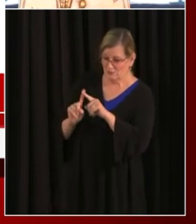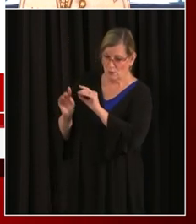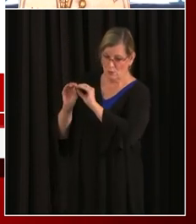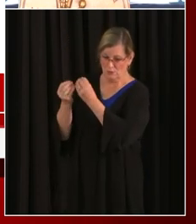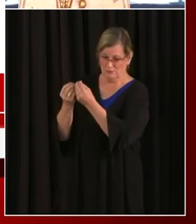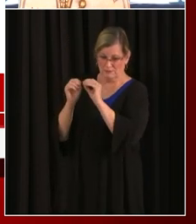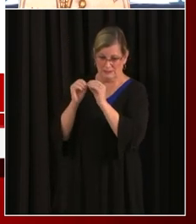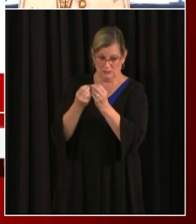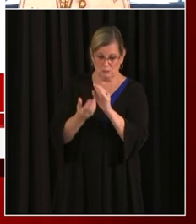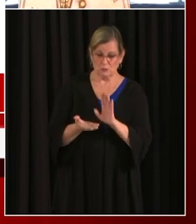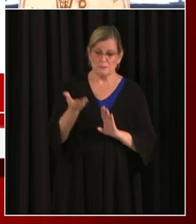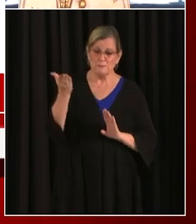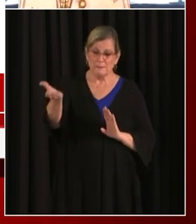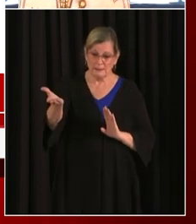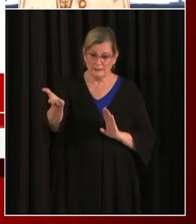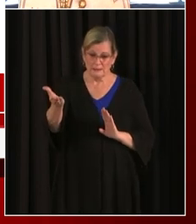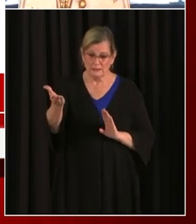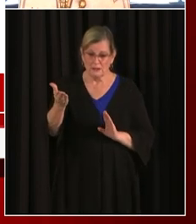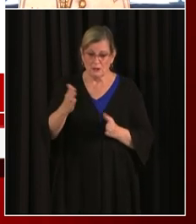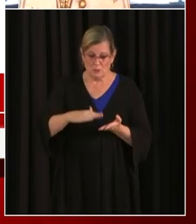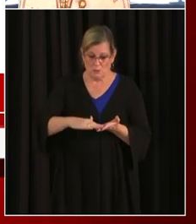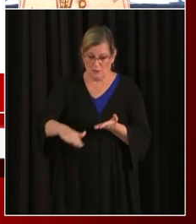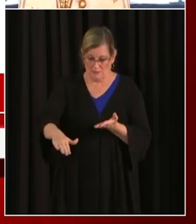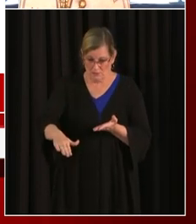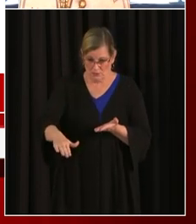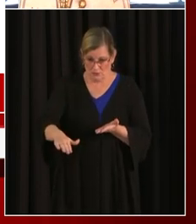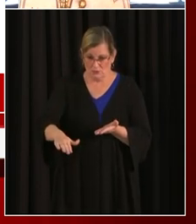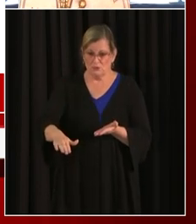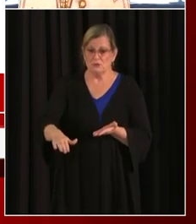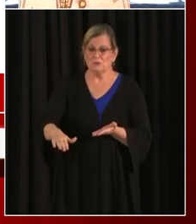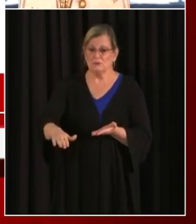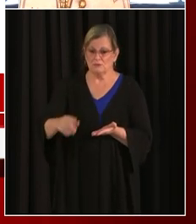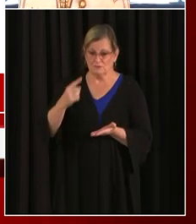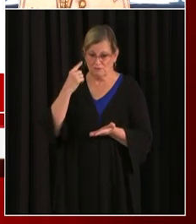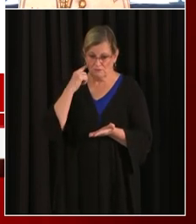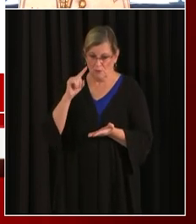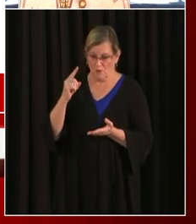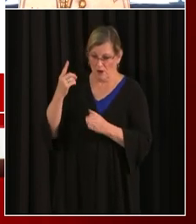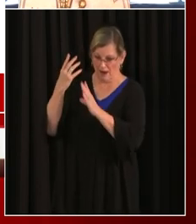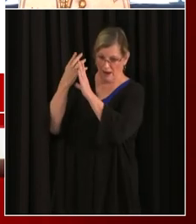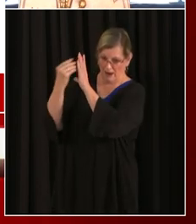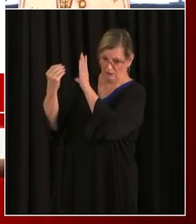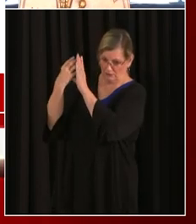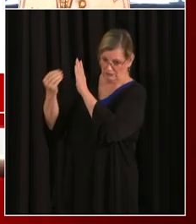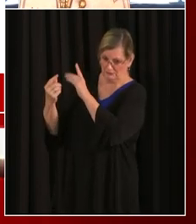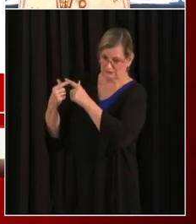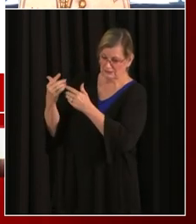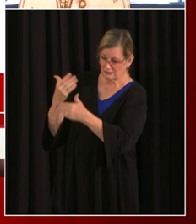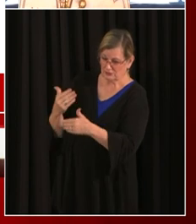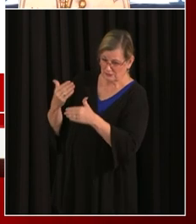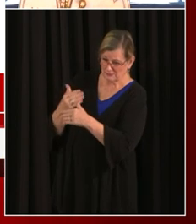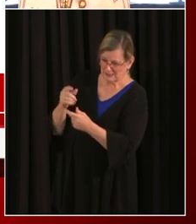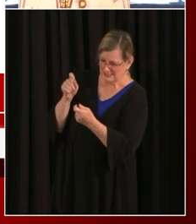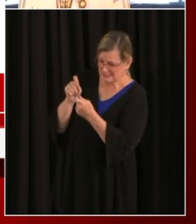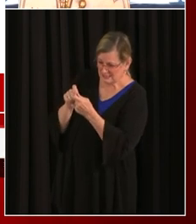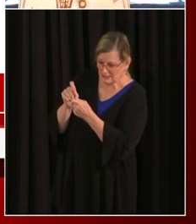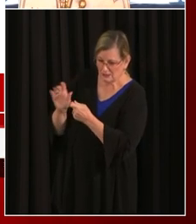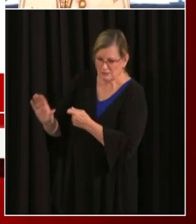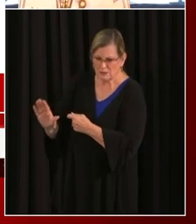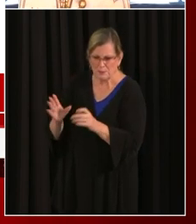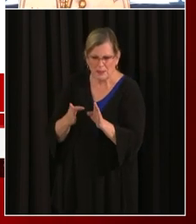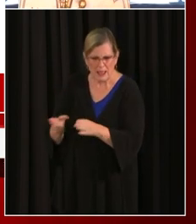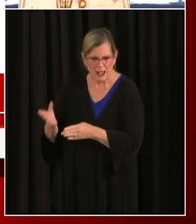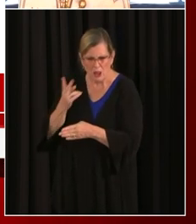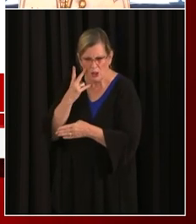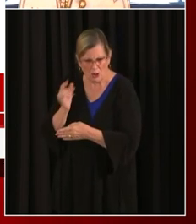submitted a waiver request for outdoor entertainment to submit a detailed plan. So at